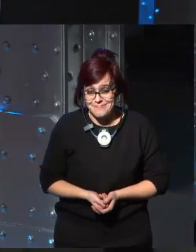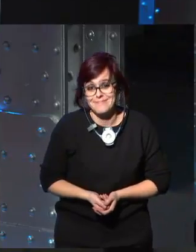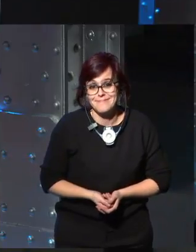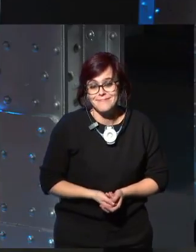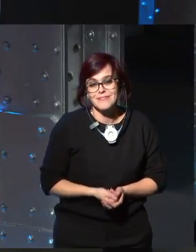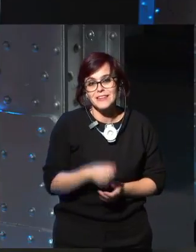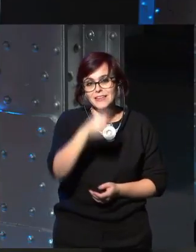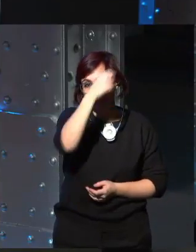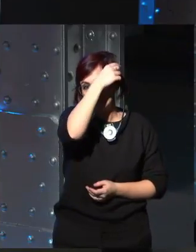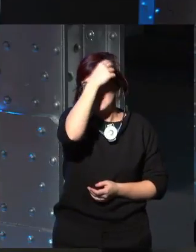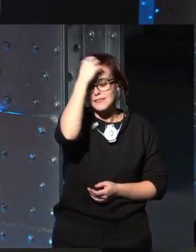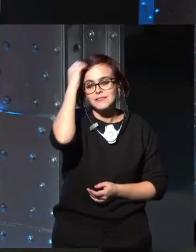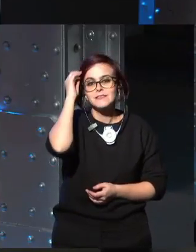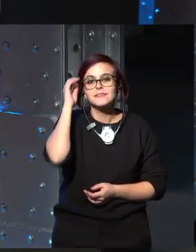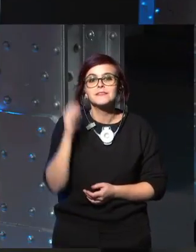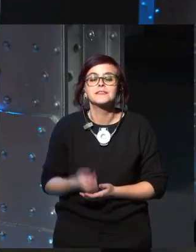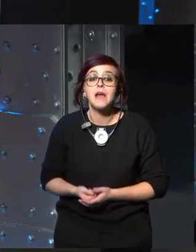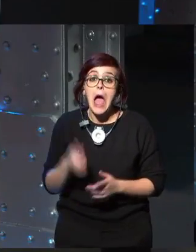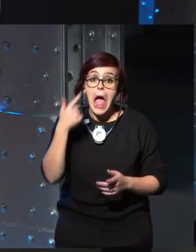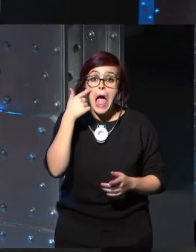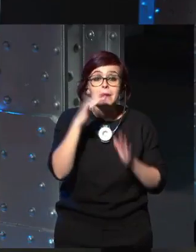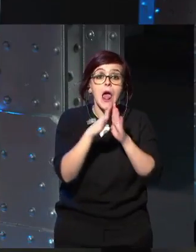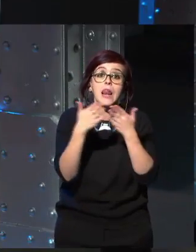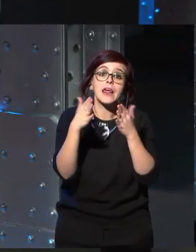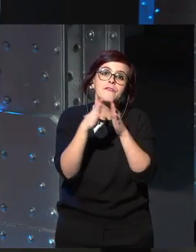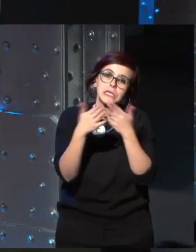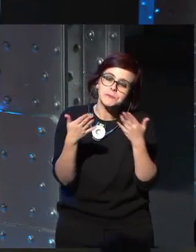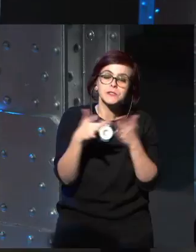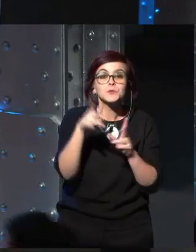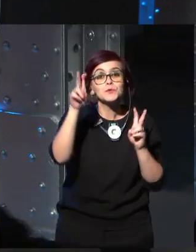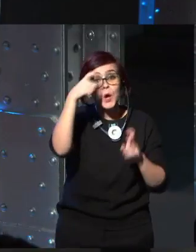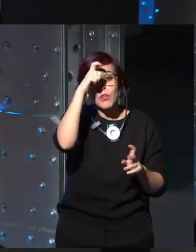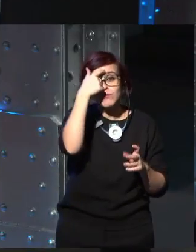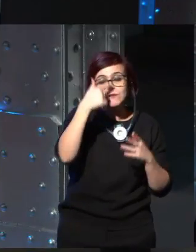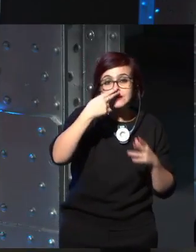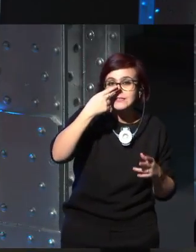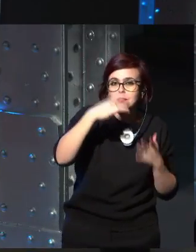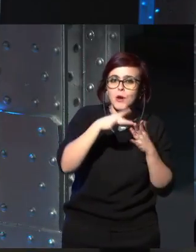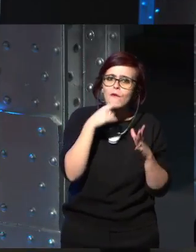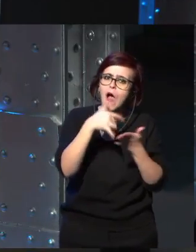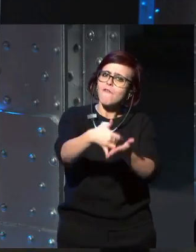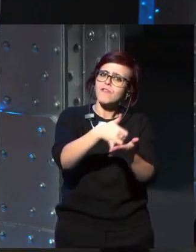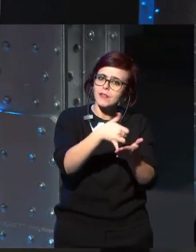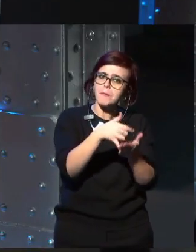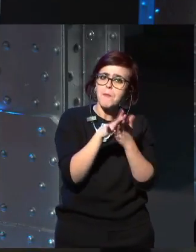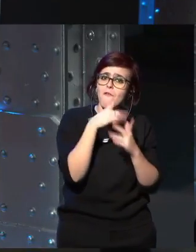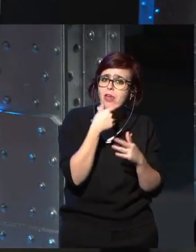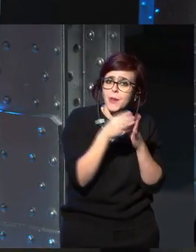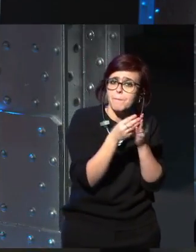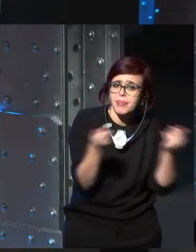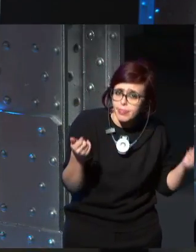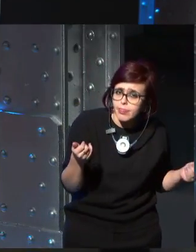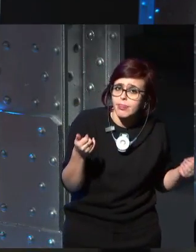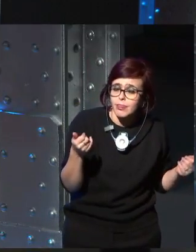I mean, well, books are an interesting contrast because books are fragile and they do disintegrate and the paper yellows and it falls